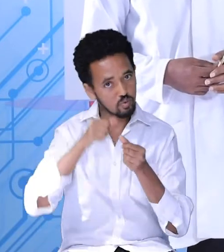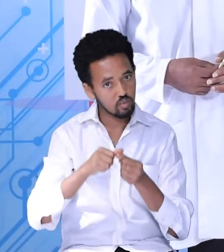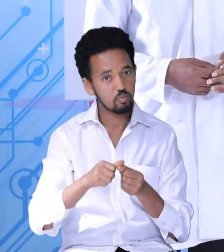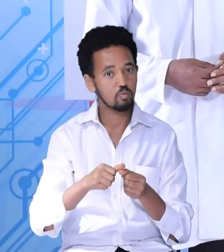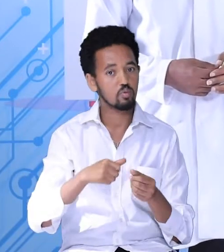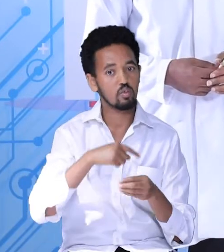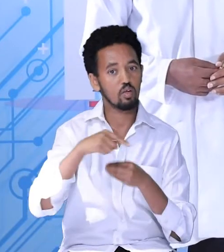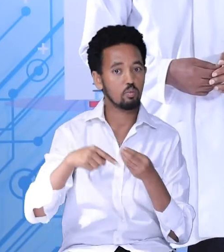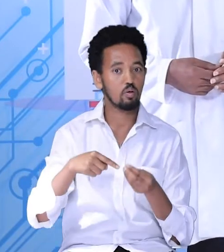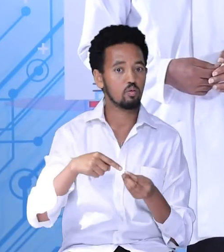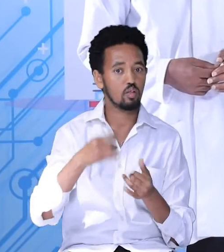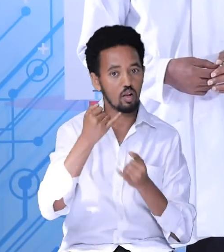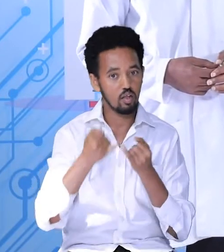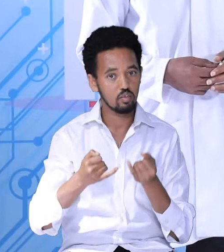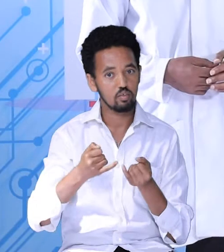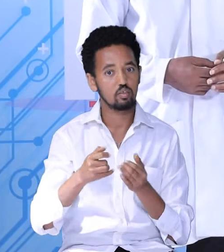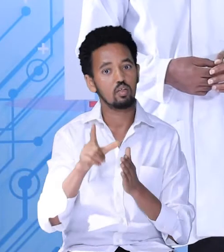your last lesson?